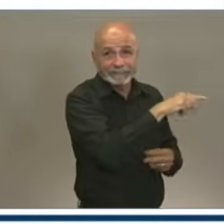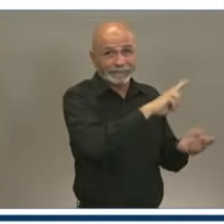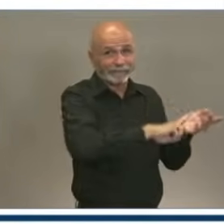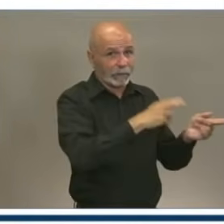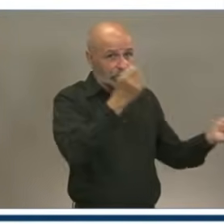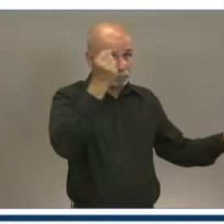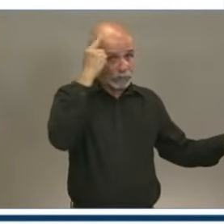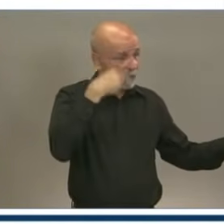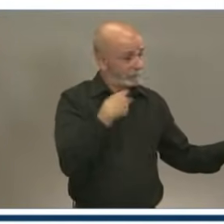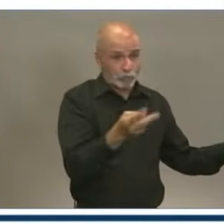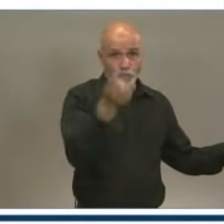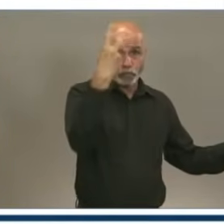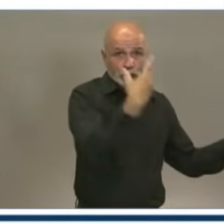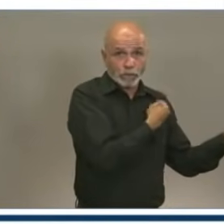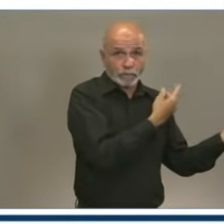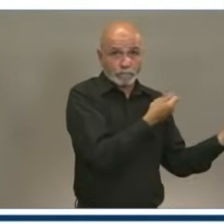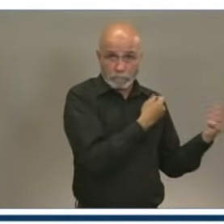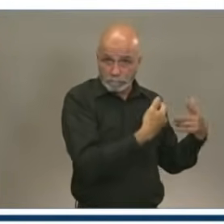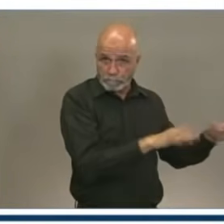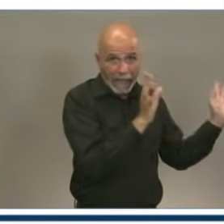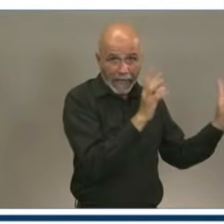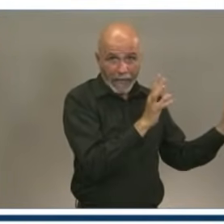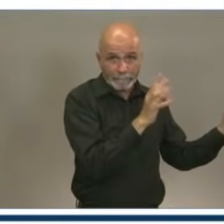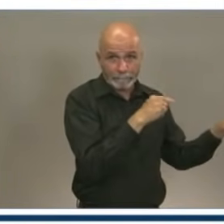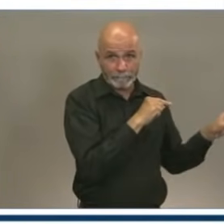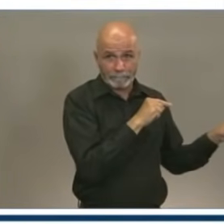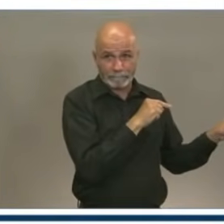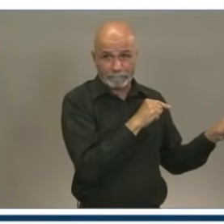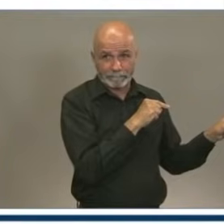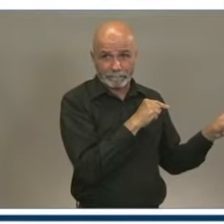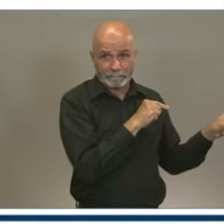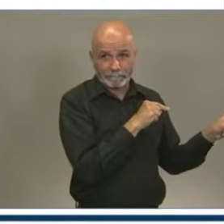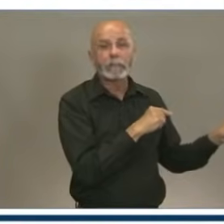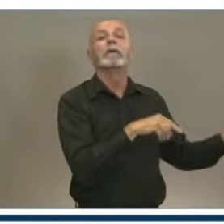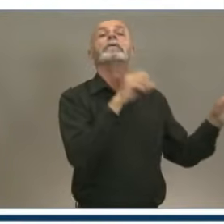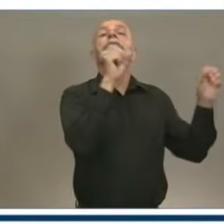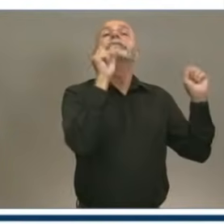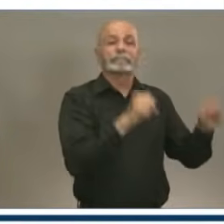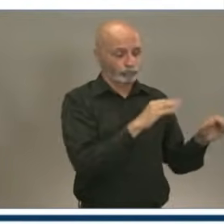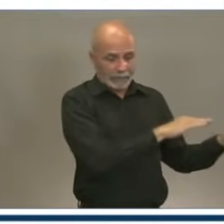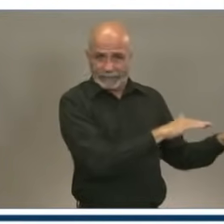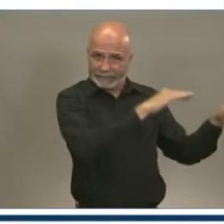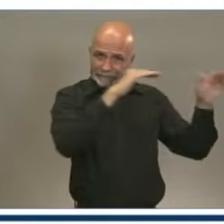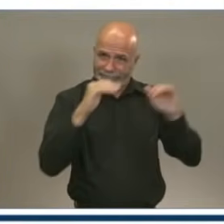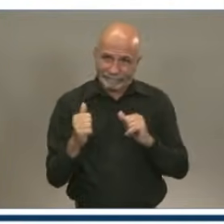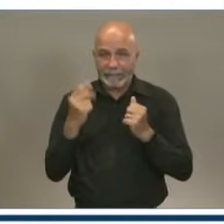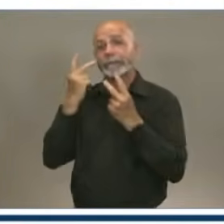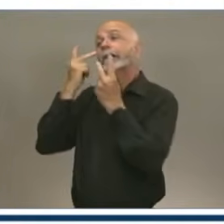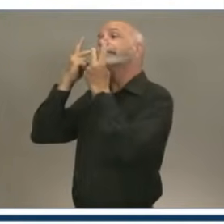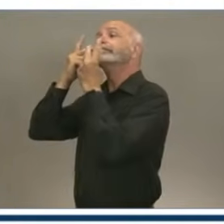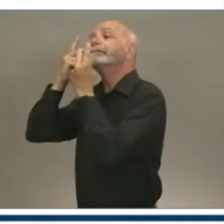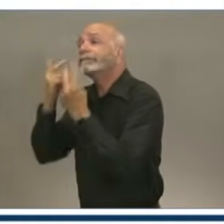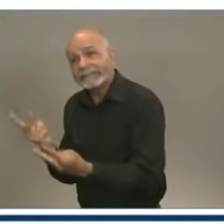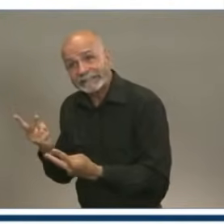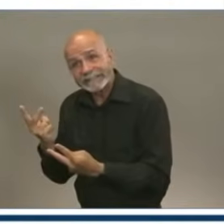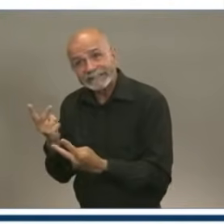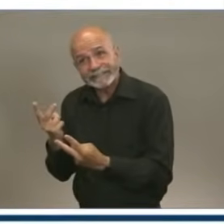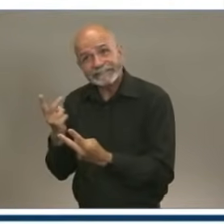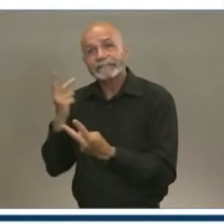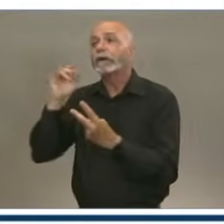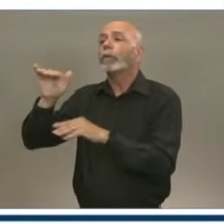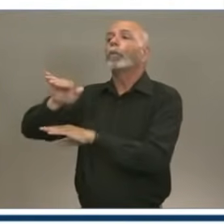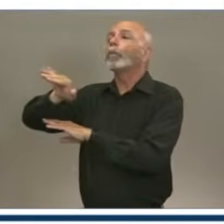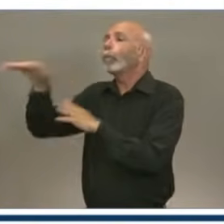vaccinated. And fully vaccinated residents can also now leave the facility to visit or even stay overnight with